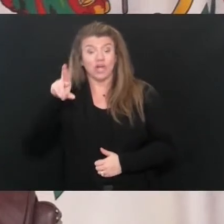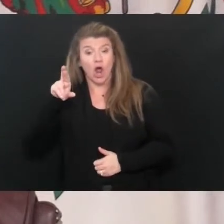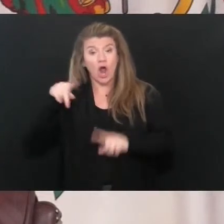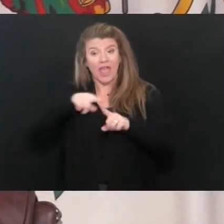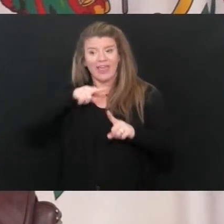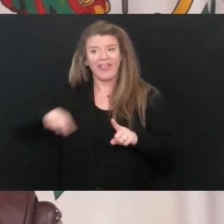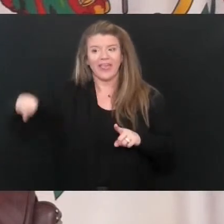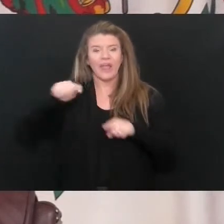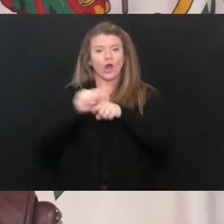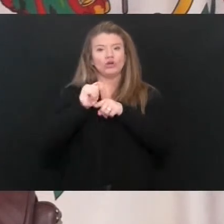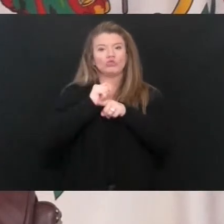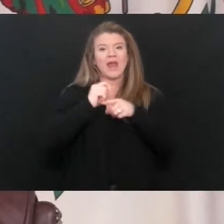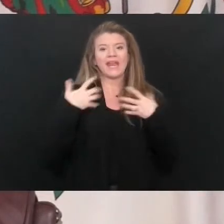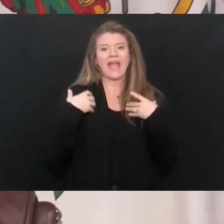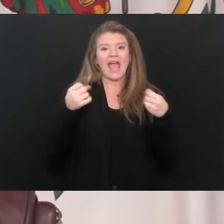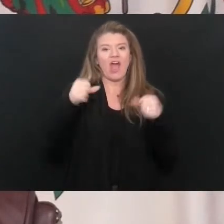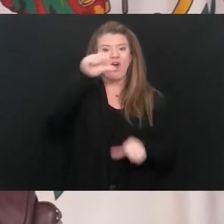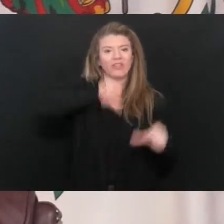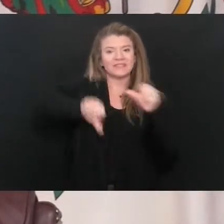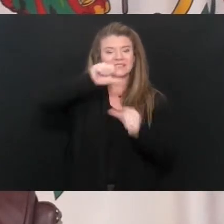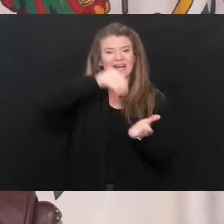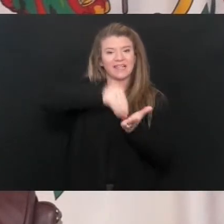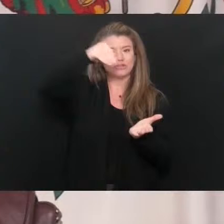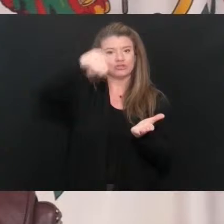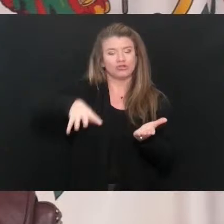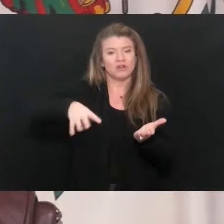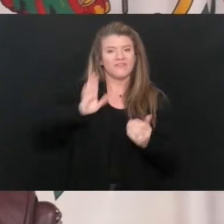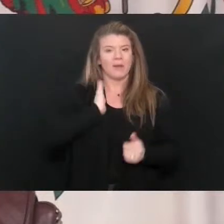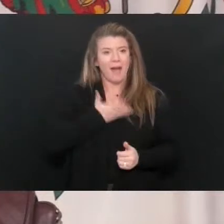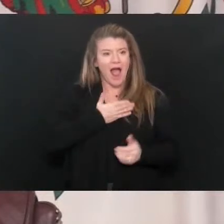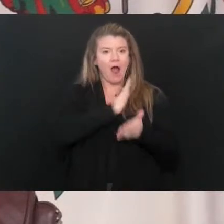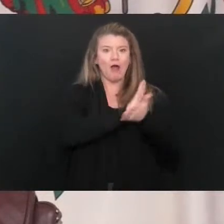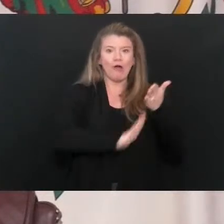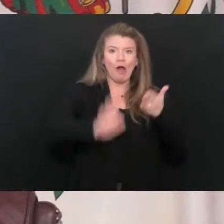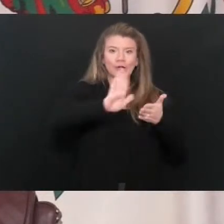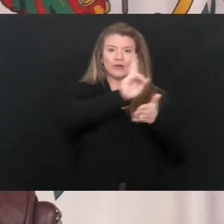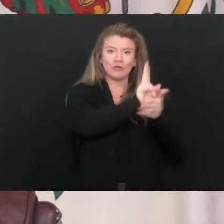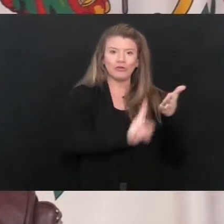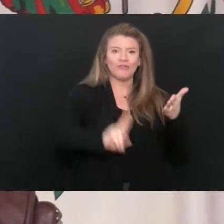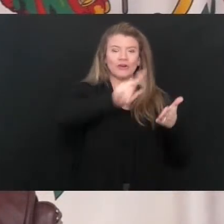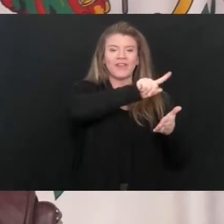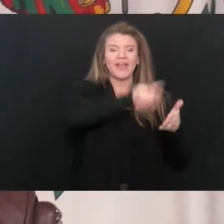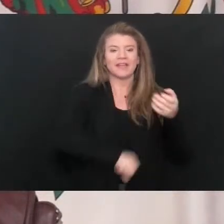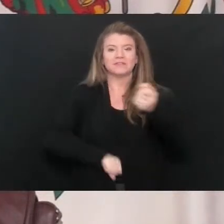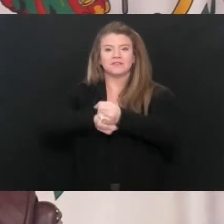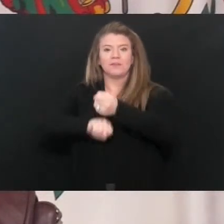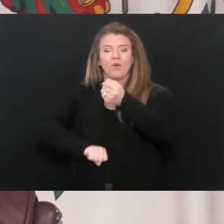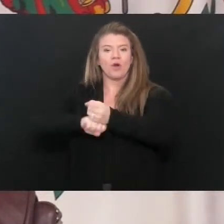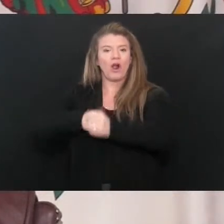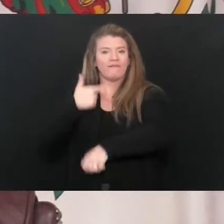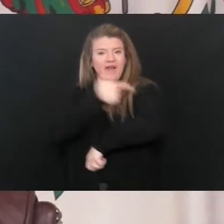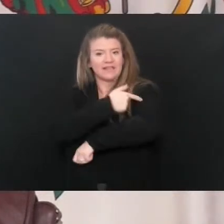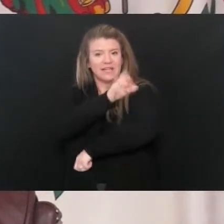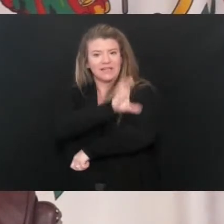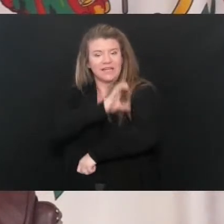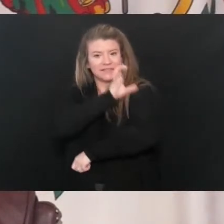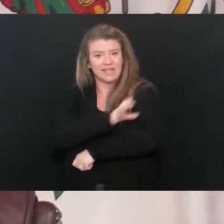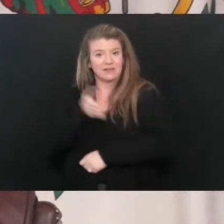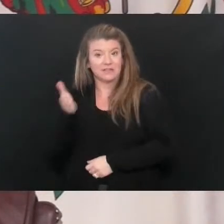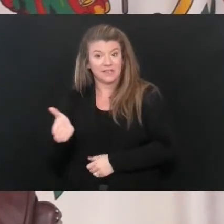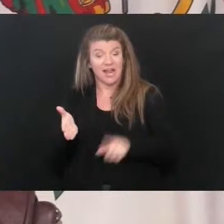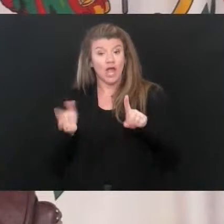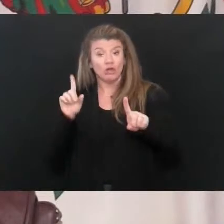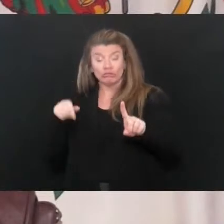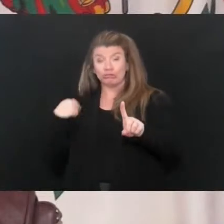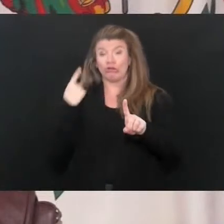health science students from our colleges and universities to support the efforts of our vaccine clinics. So